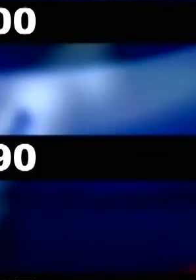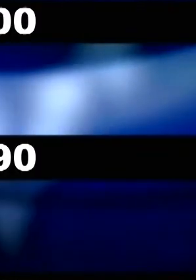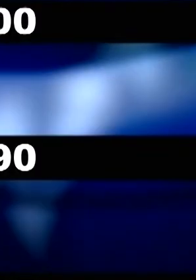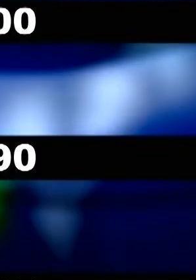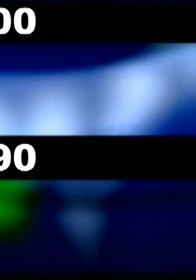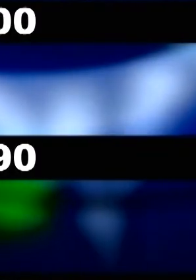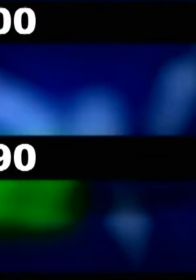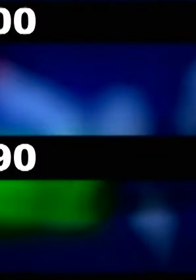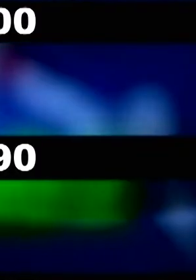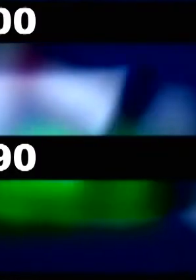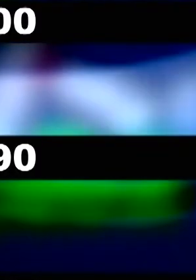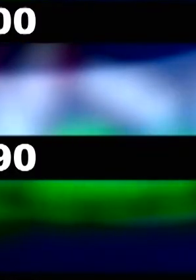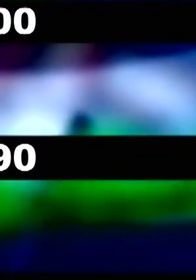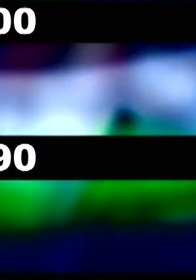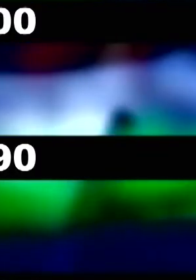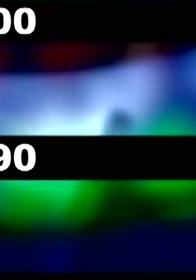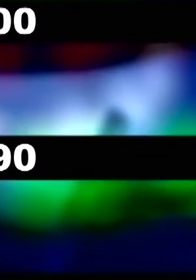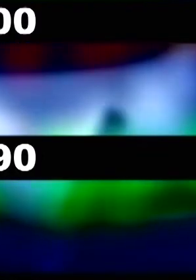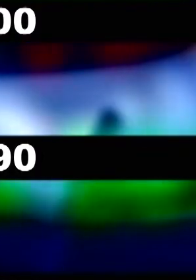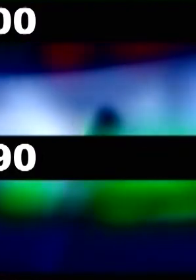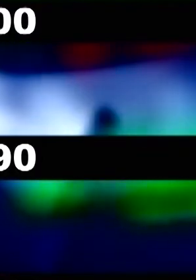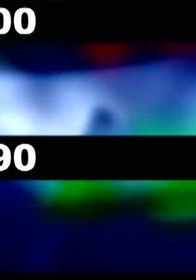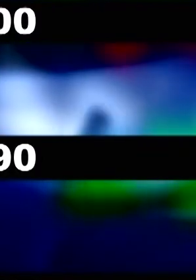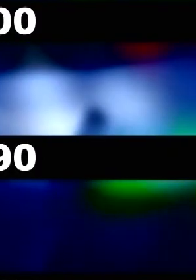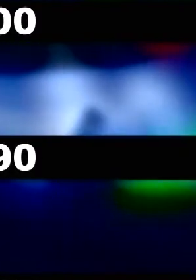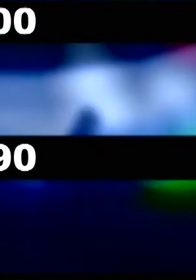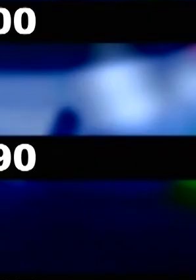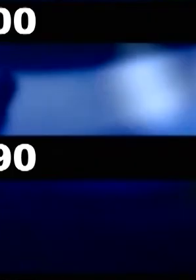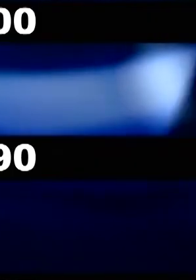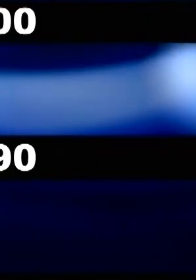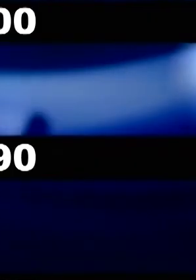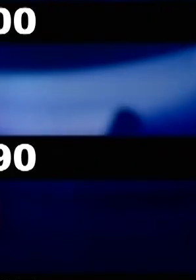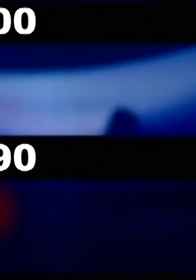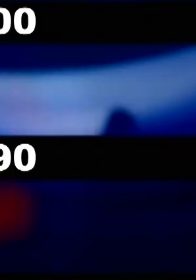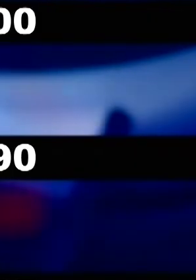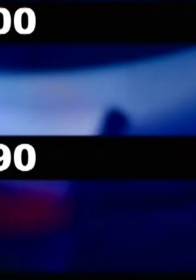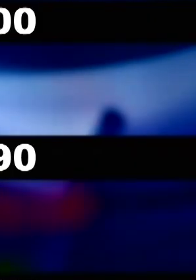46,895 shares changing hands, all for a value of